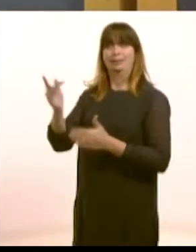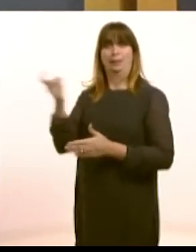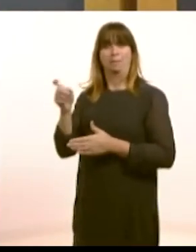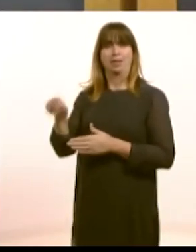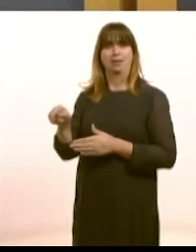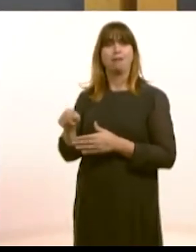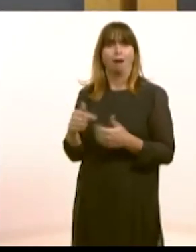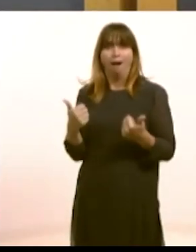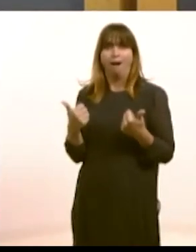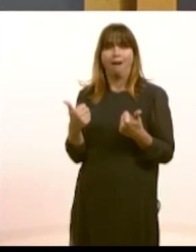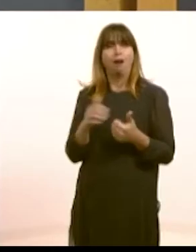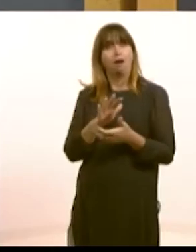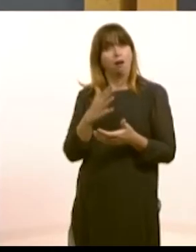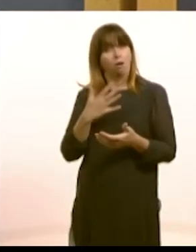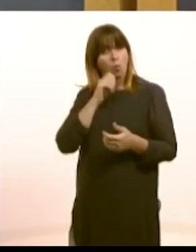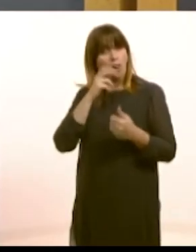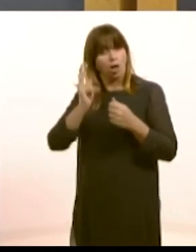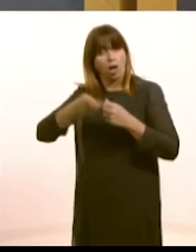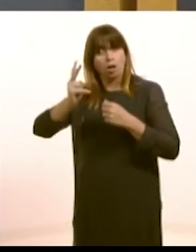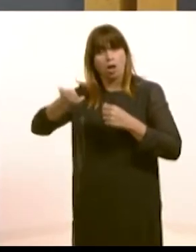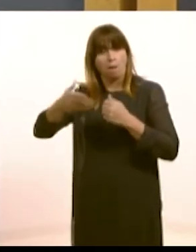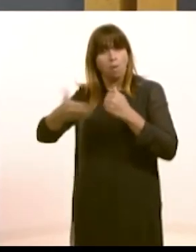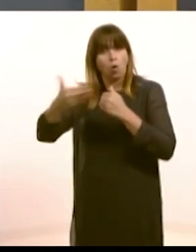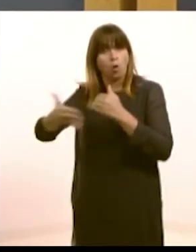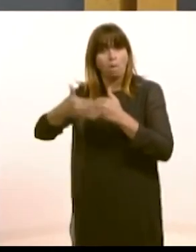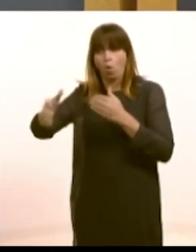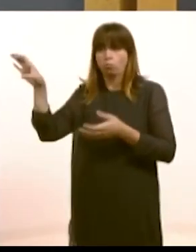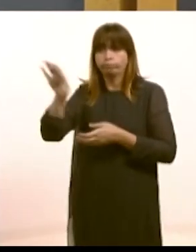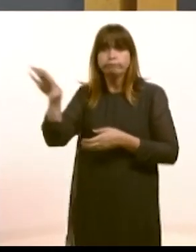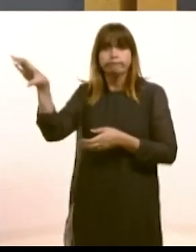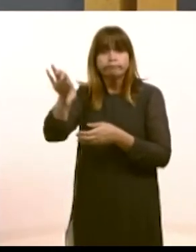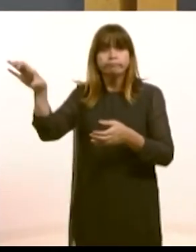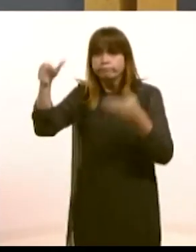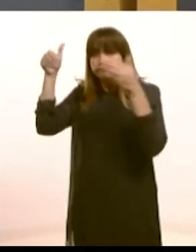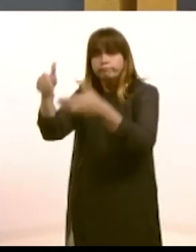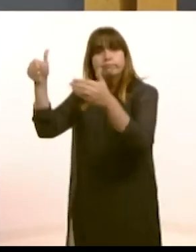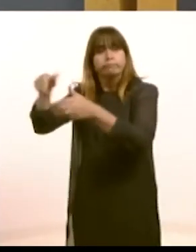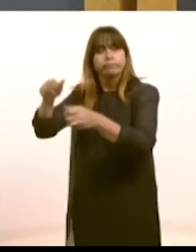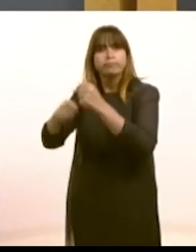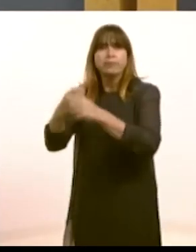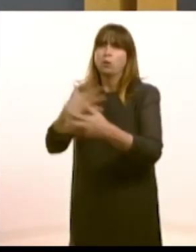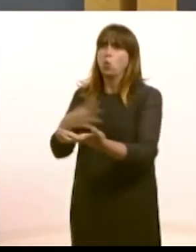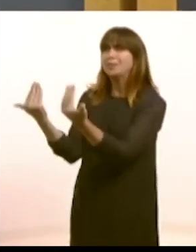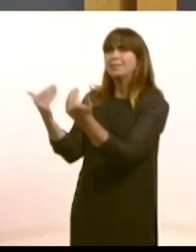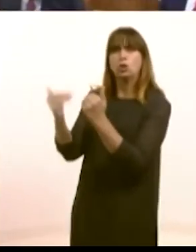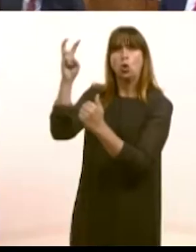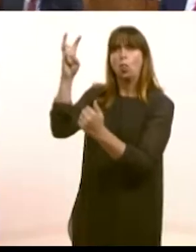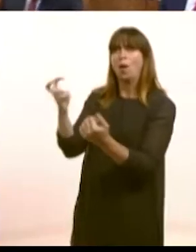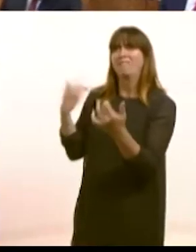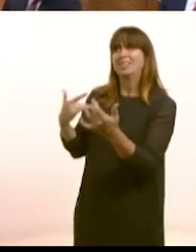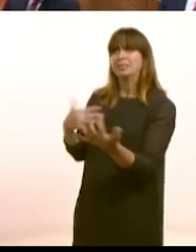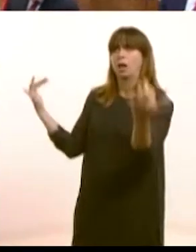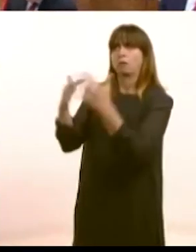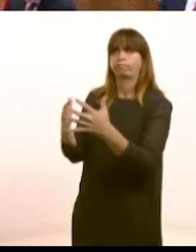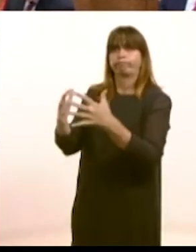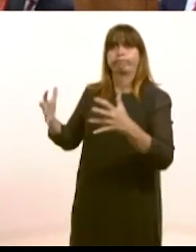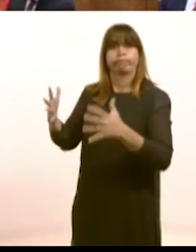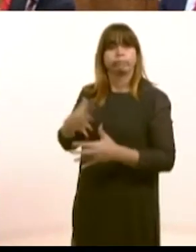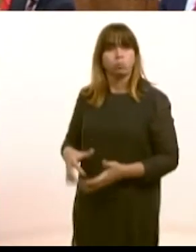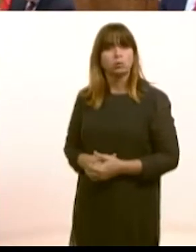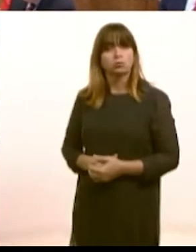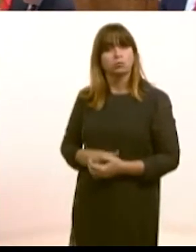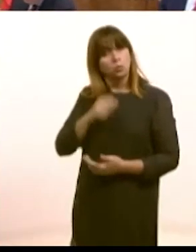that this investment will be continued to be built on so we can continue to grow our crucial visitor economy in North Wales? Yes, of course.